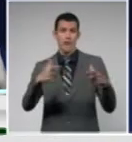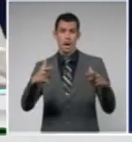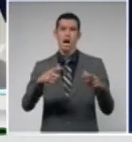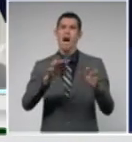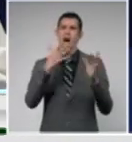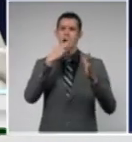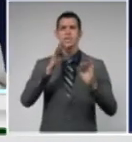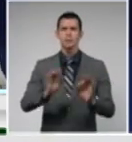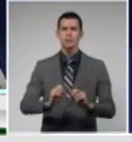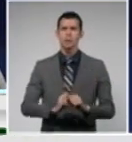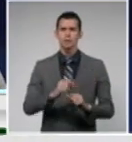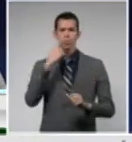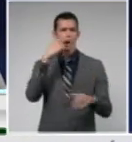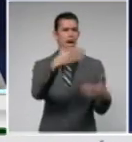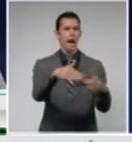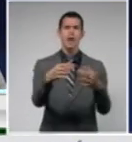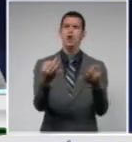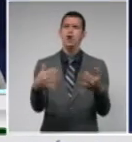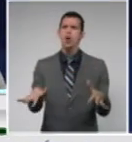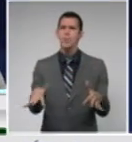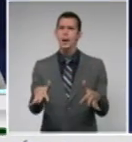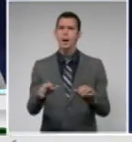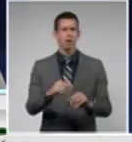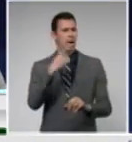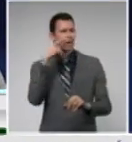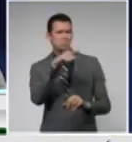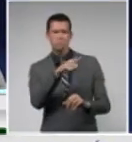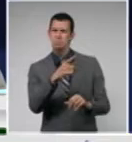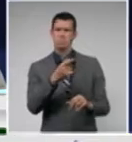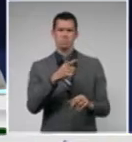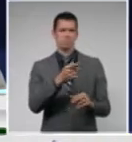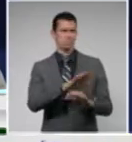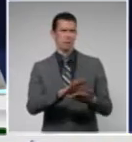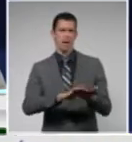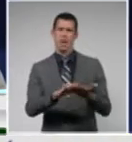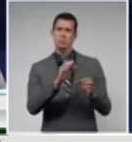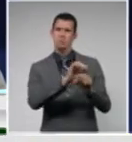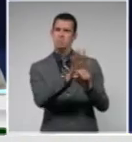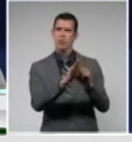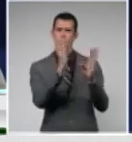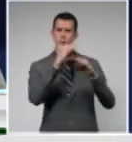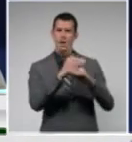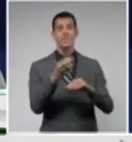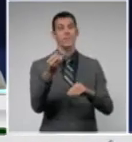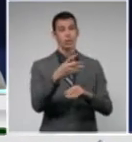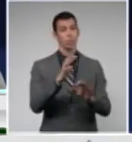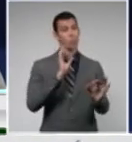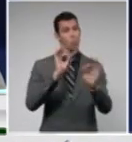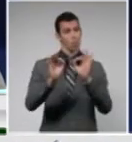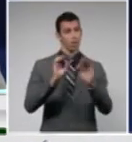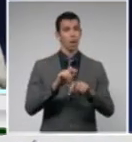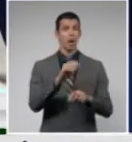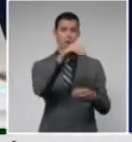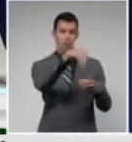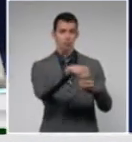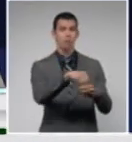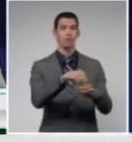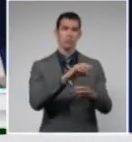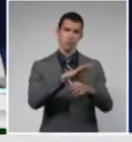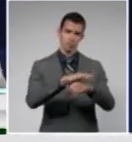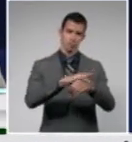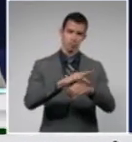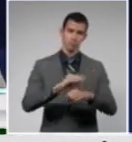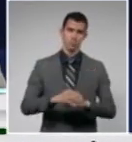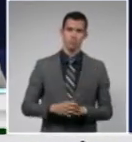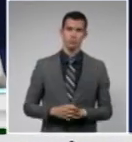age, 27 cases are between 40 and 59, and 4 are over the age of 60.